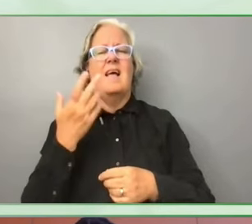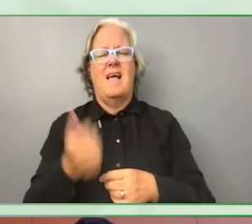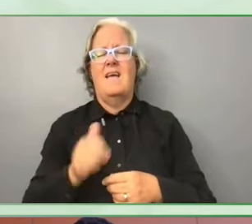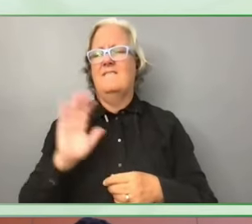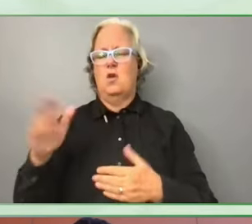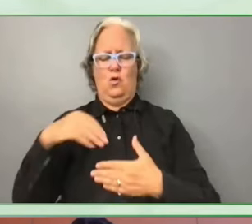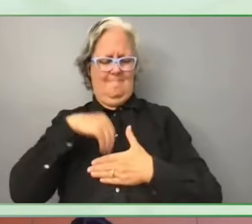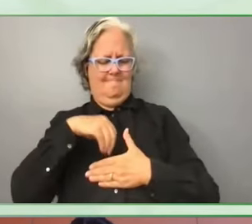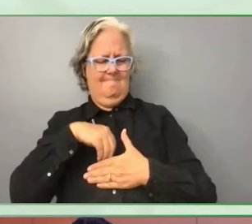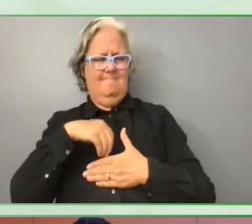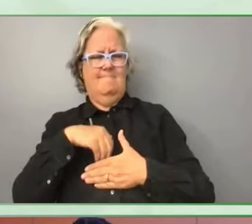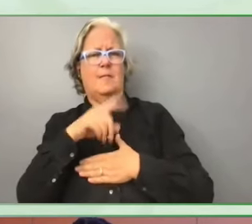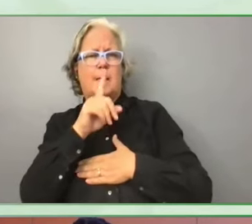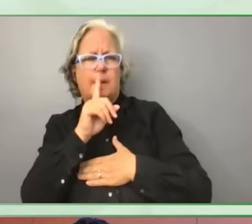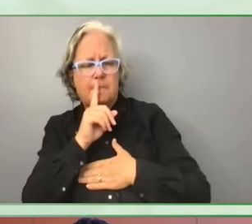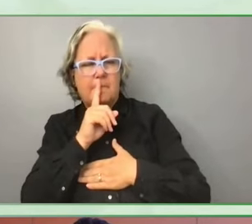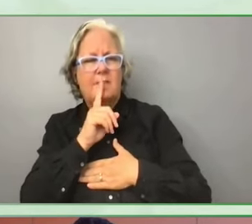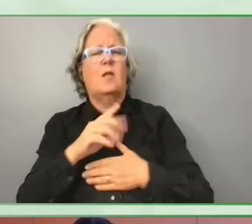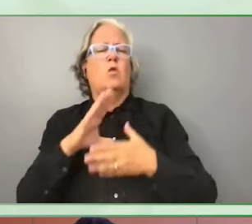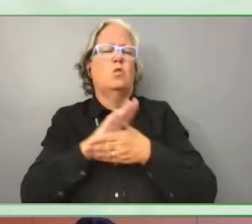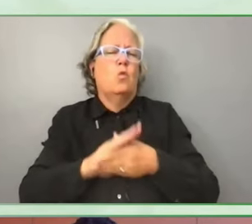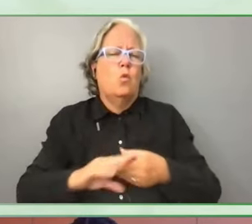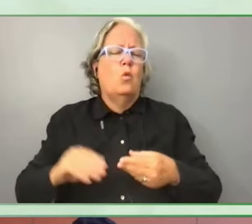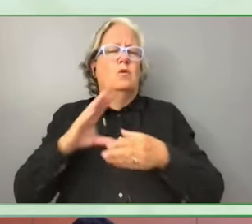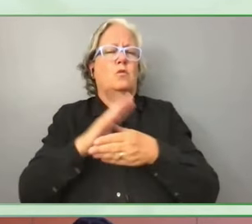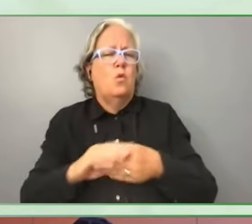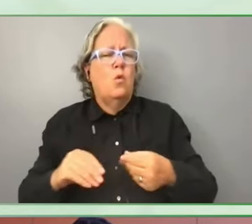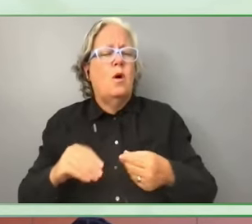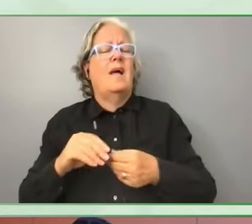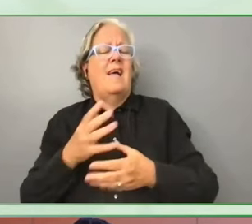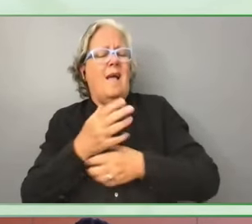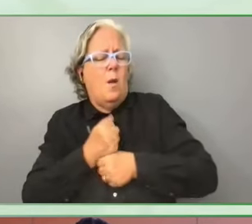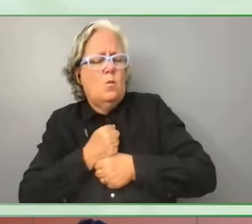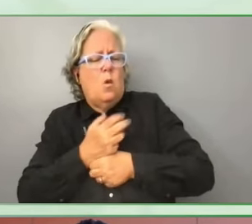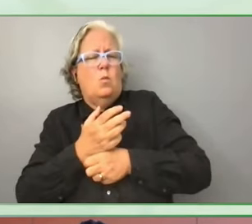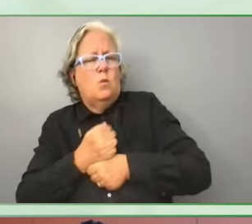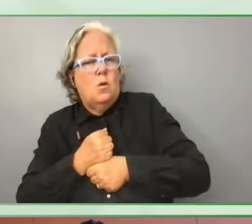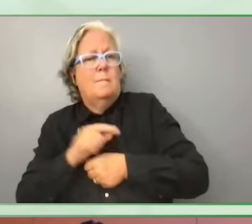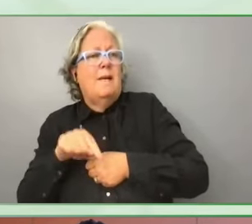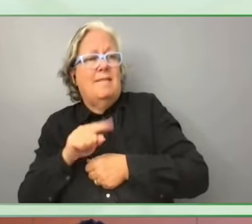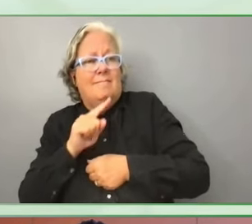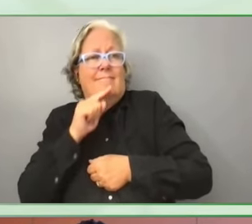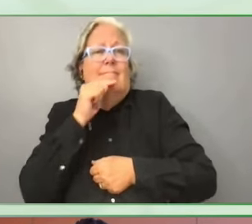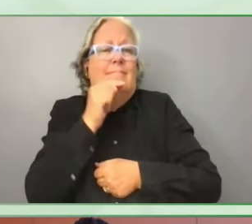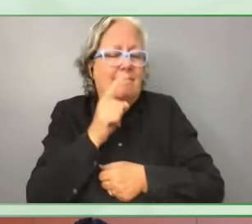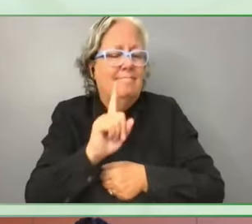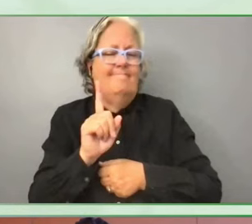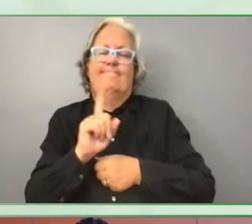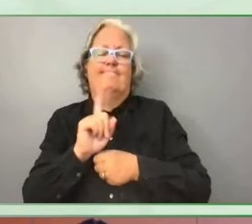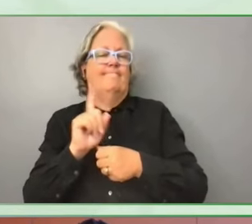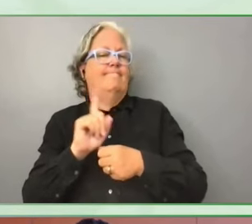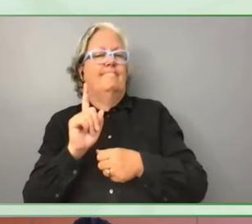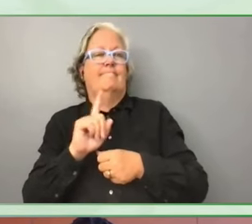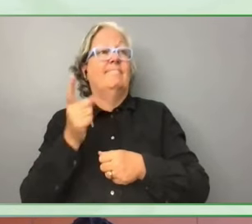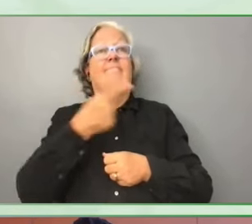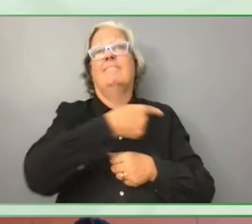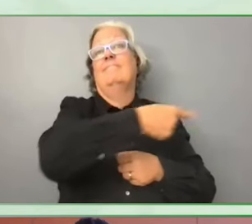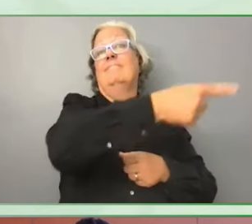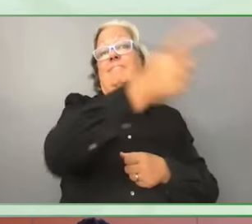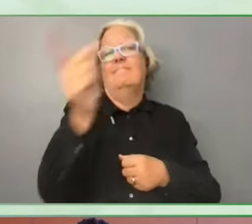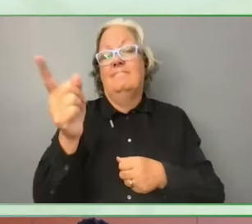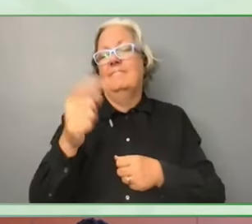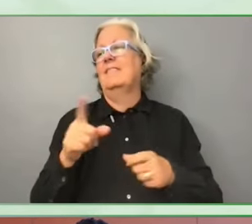them every hour of the day, yet they cannot speak it out because the society has built this wall